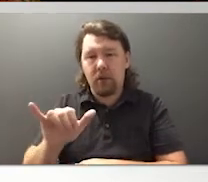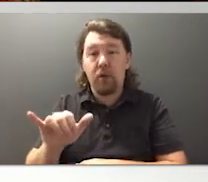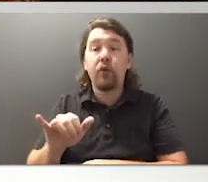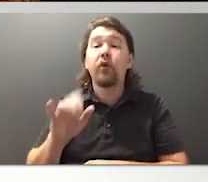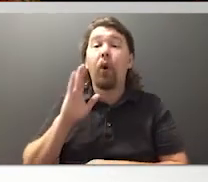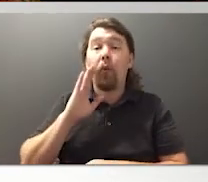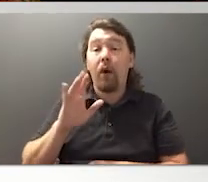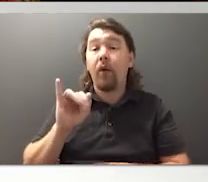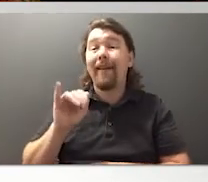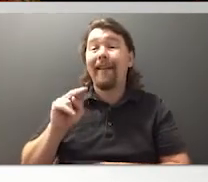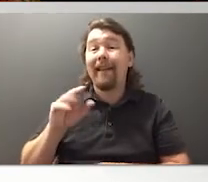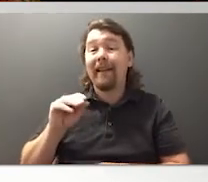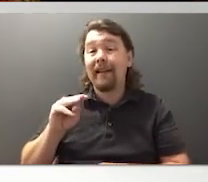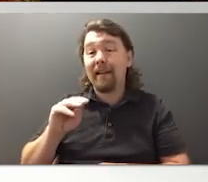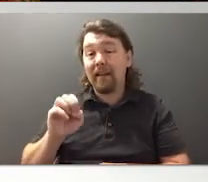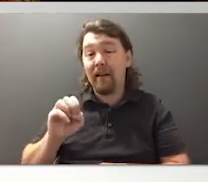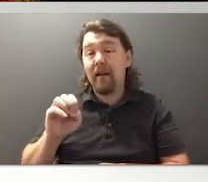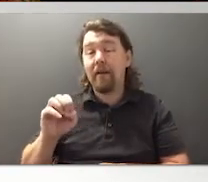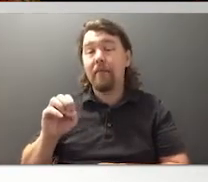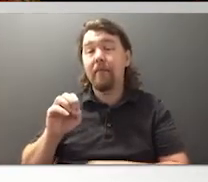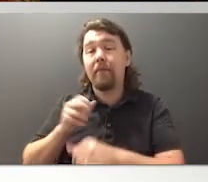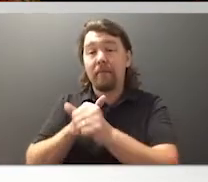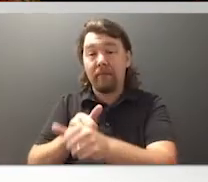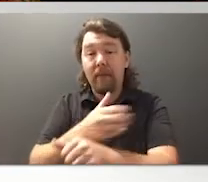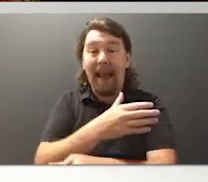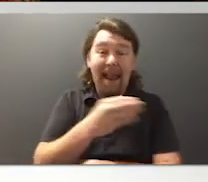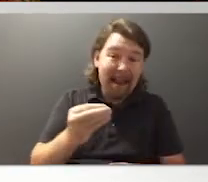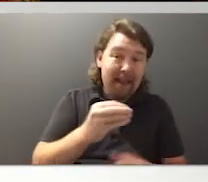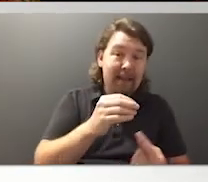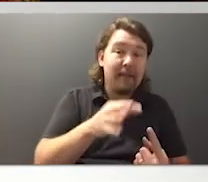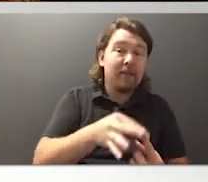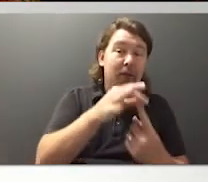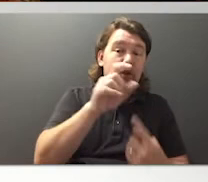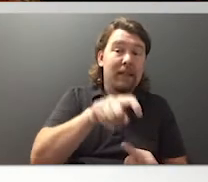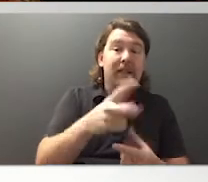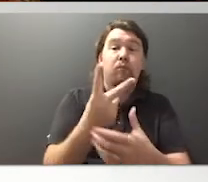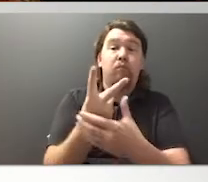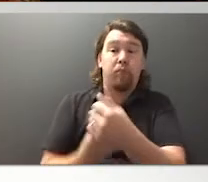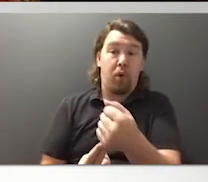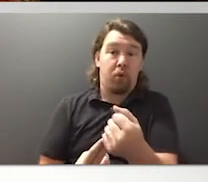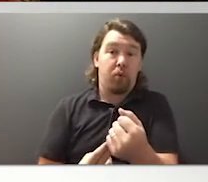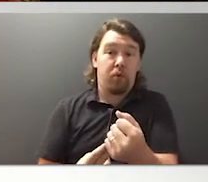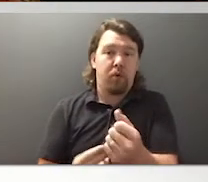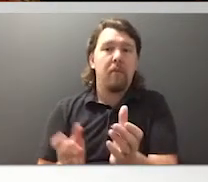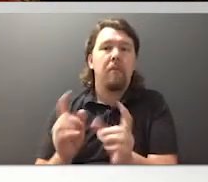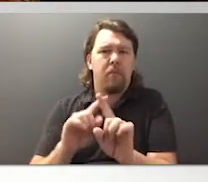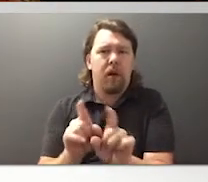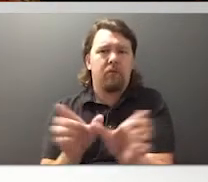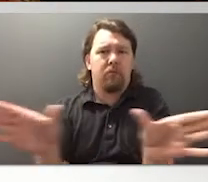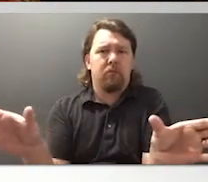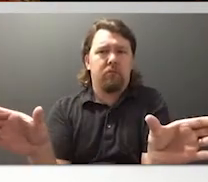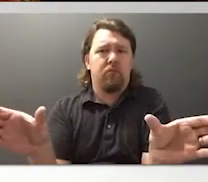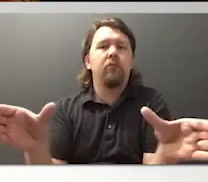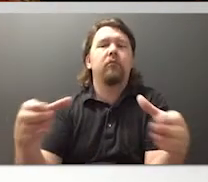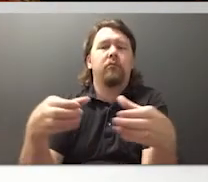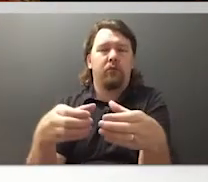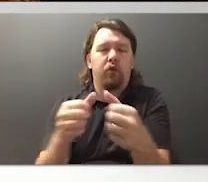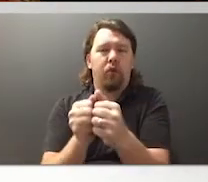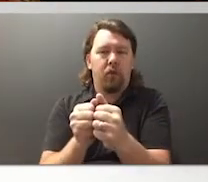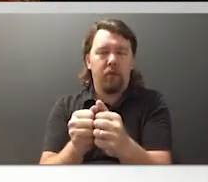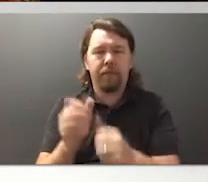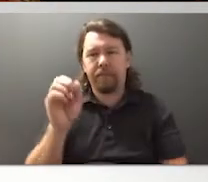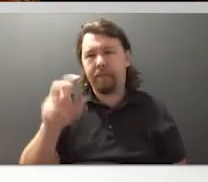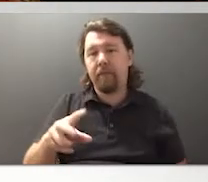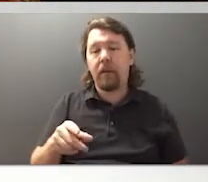income-based and students with special needs, 2 tracks. So here's a little visual of that so that you can see.